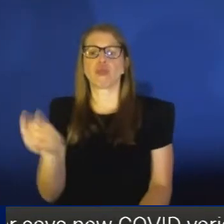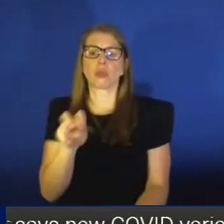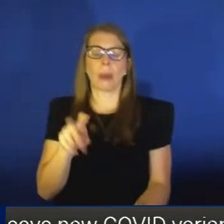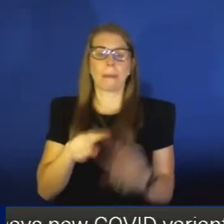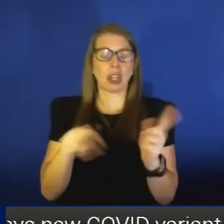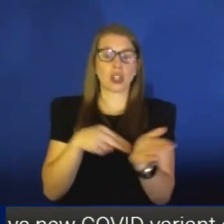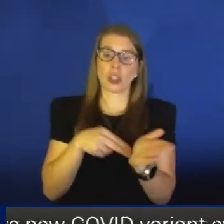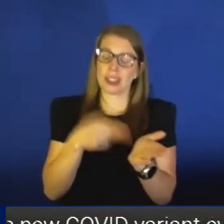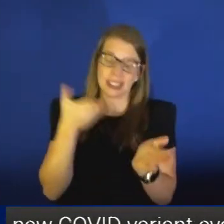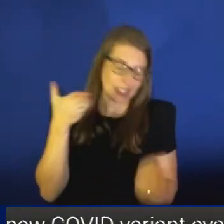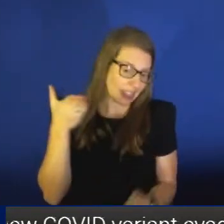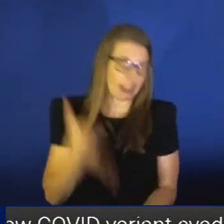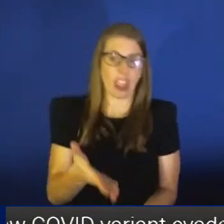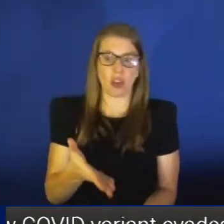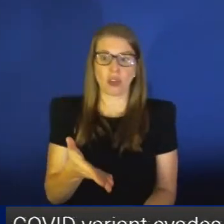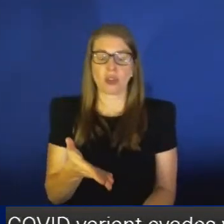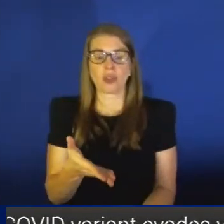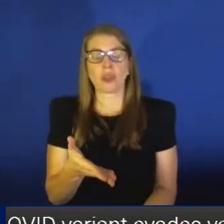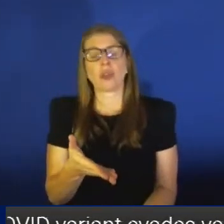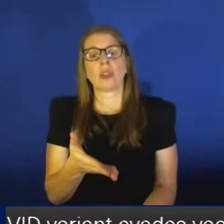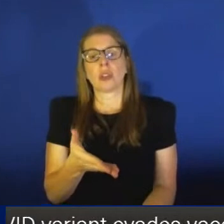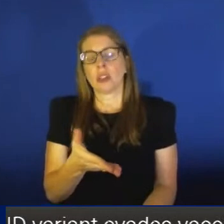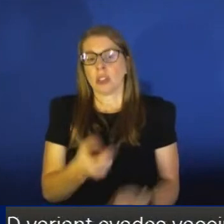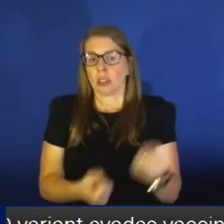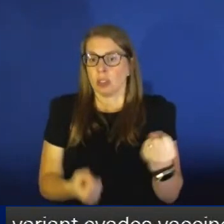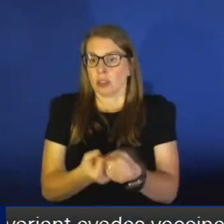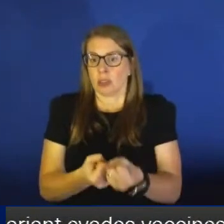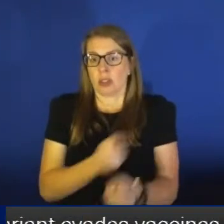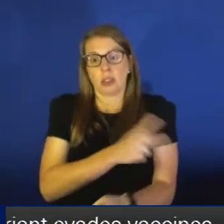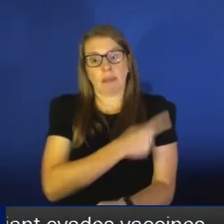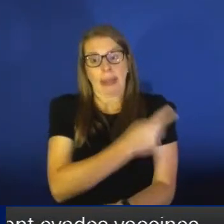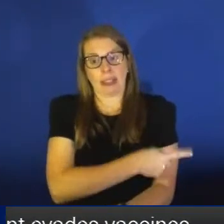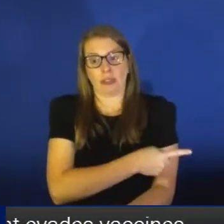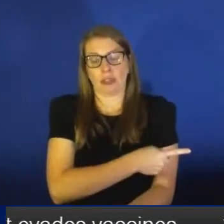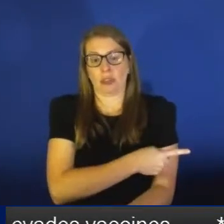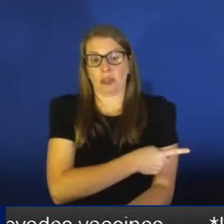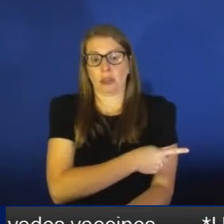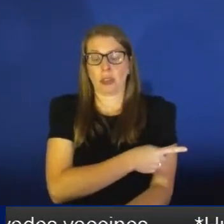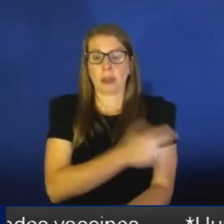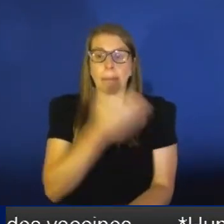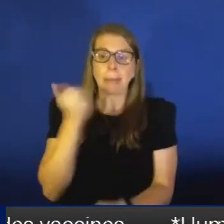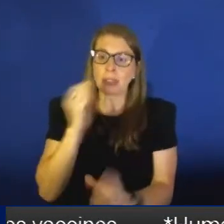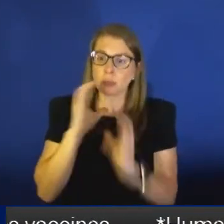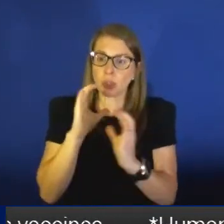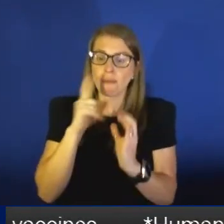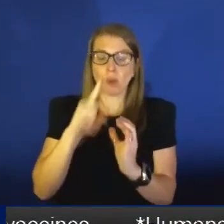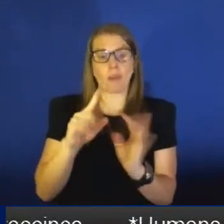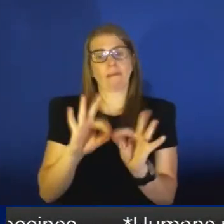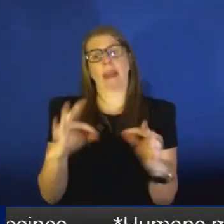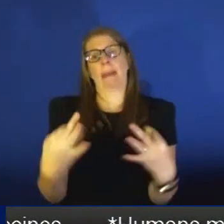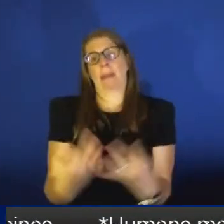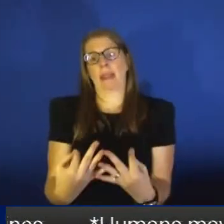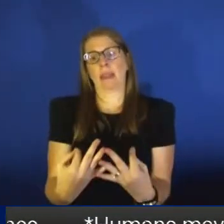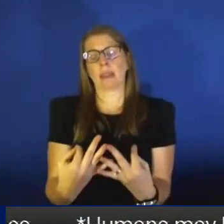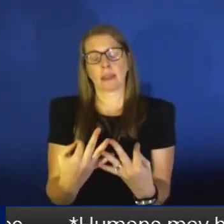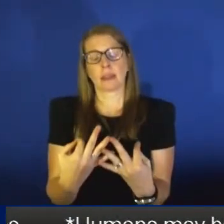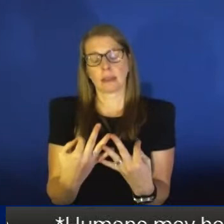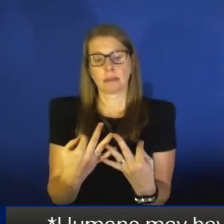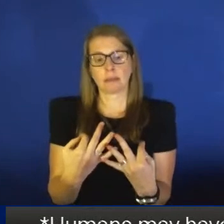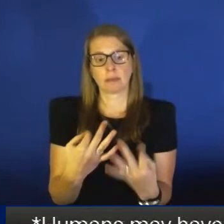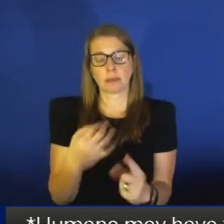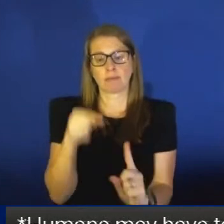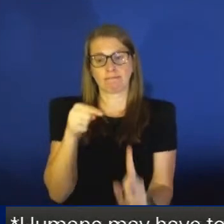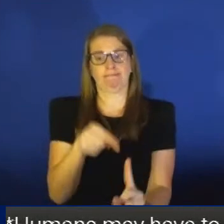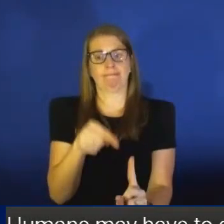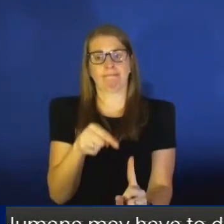the bedside. They're the folks who are most in tune with the patients. They're the ones who are the best communicators with the family. They're the ones who are really the folks who